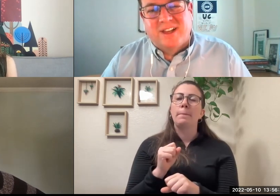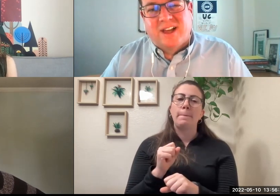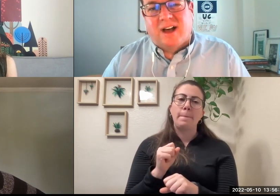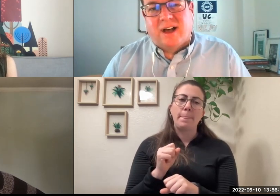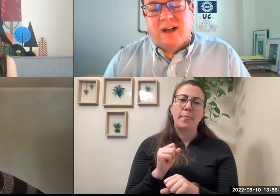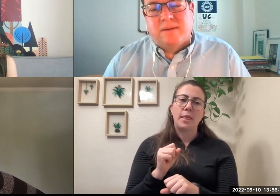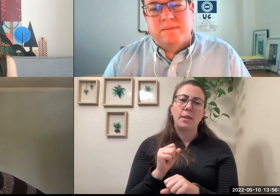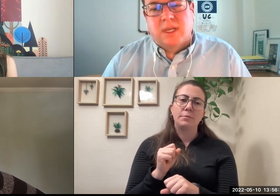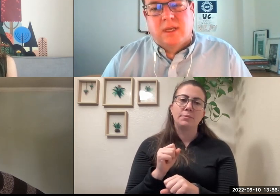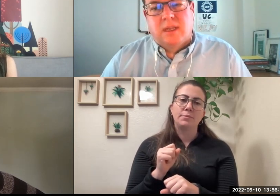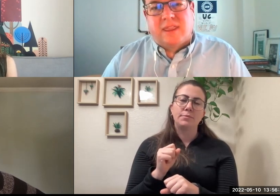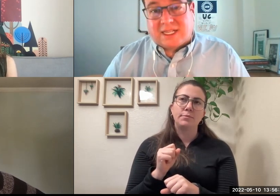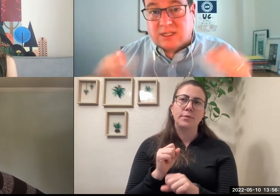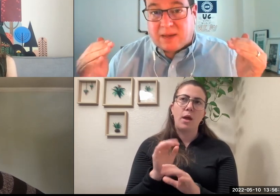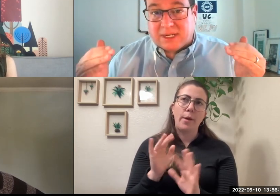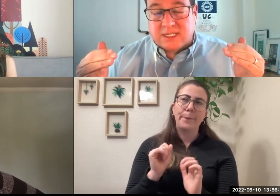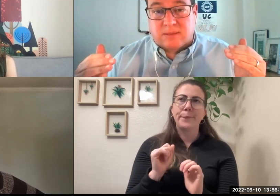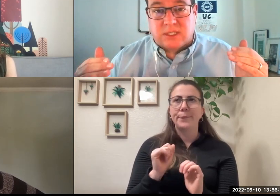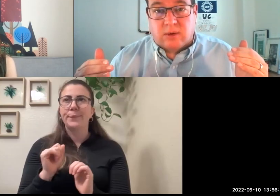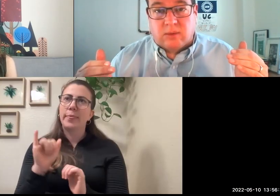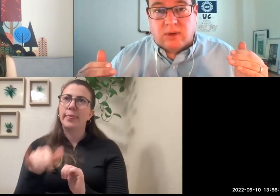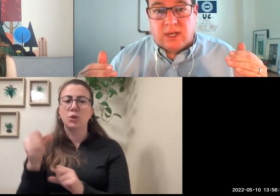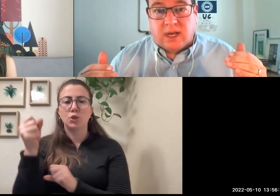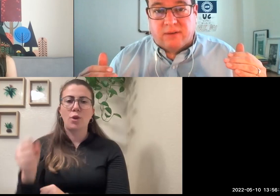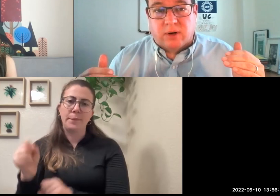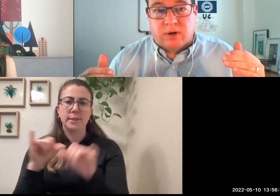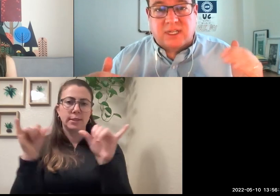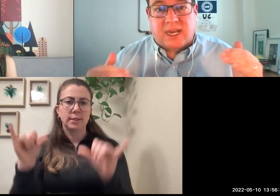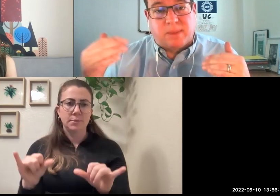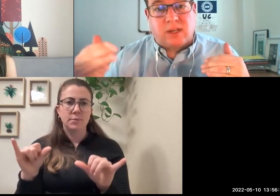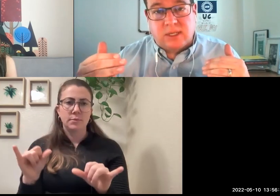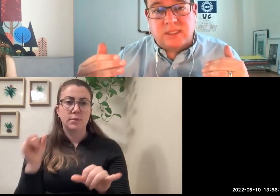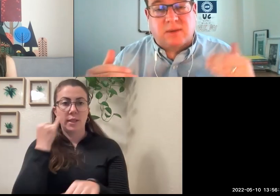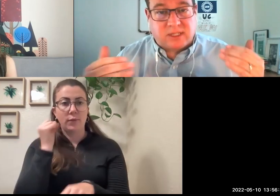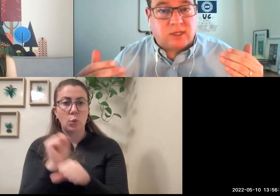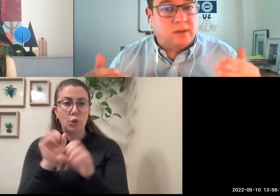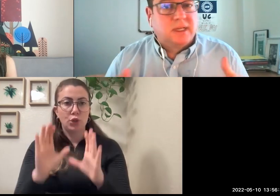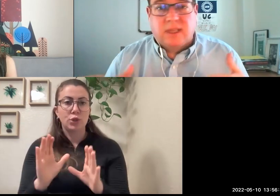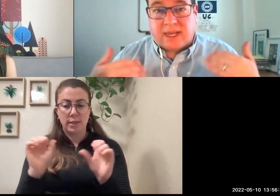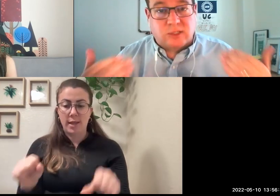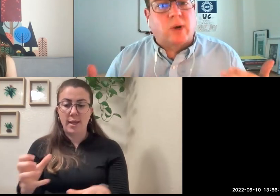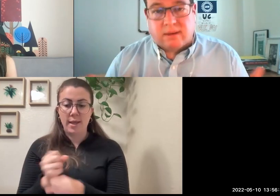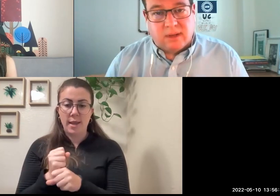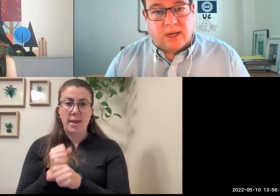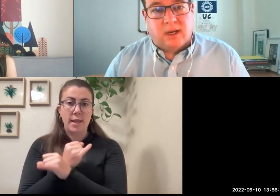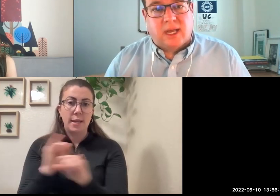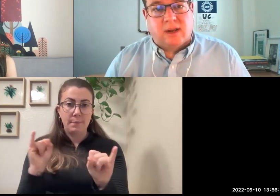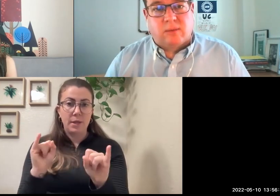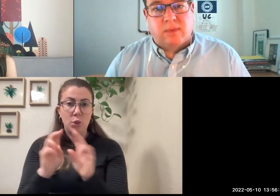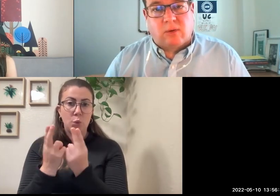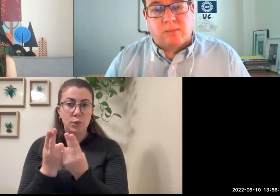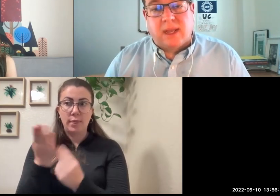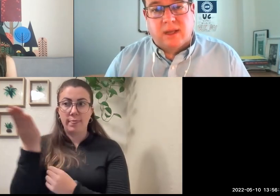stuff, that's the dominant system. So if workers can get independent unions in Mexico, that is great.